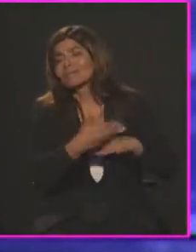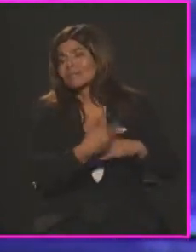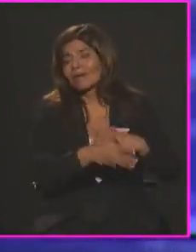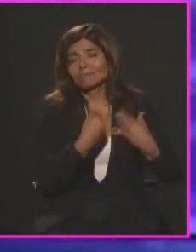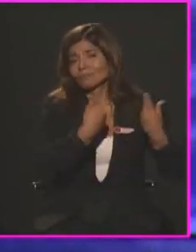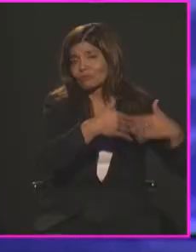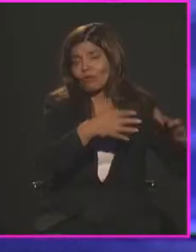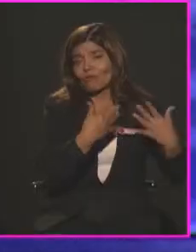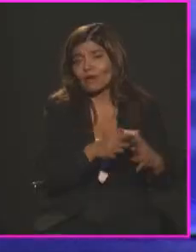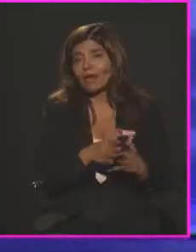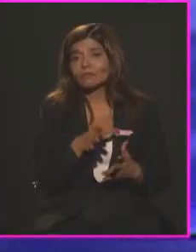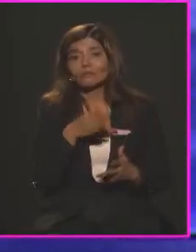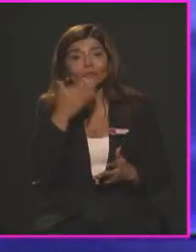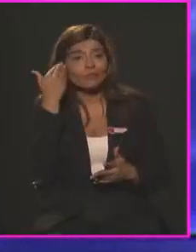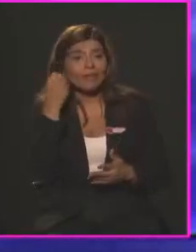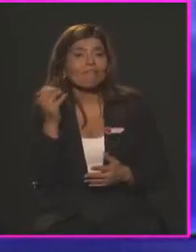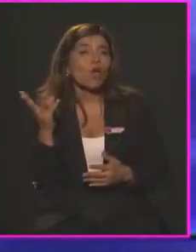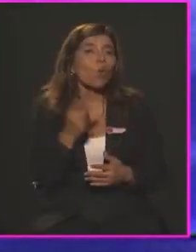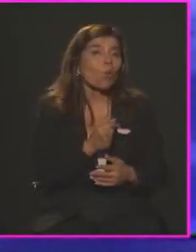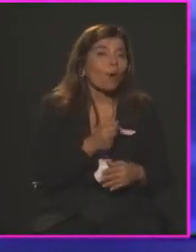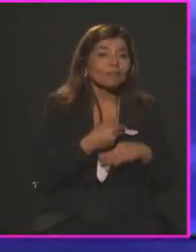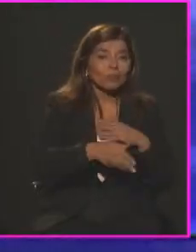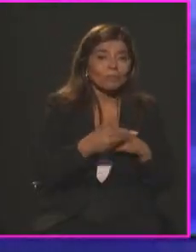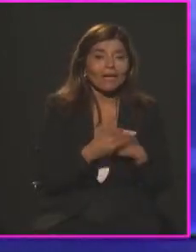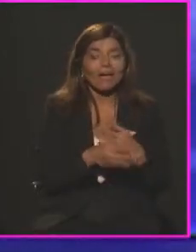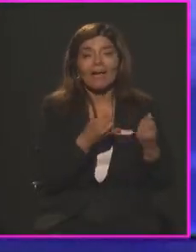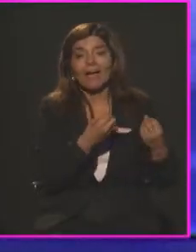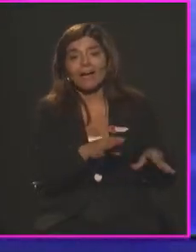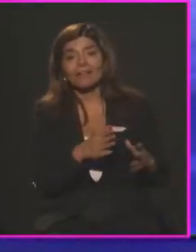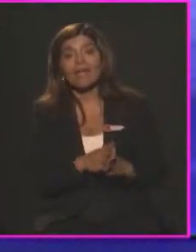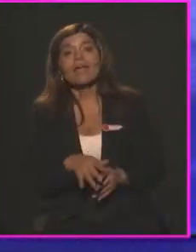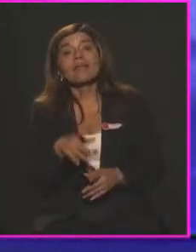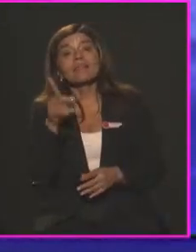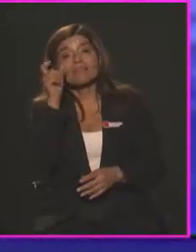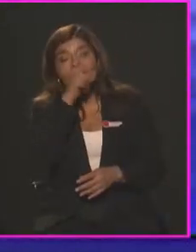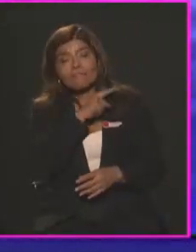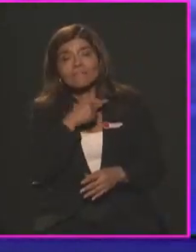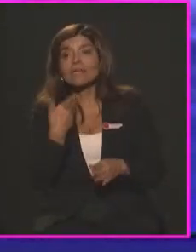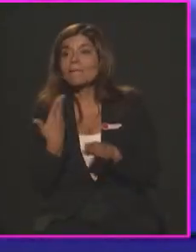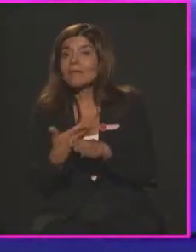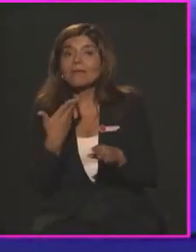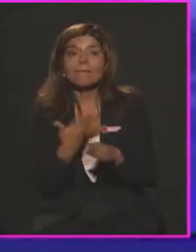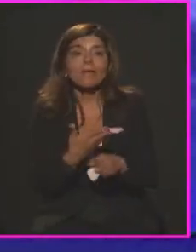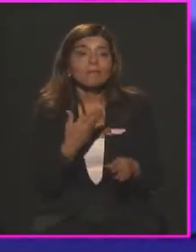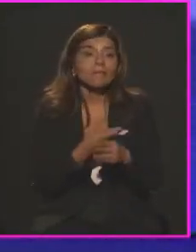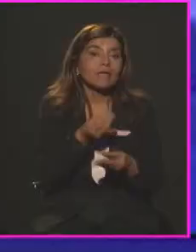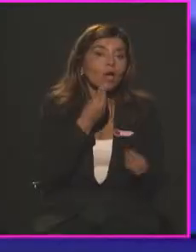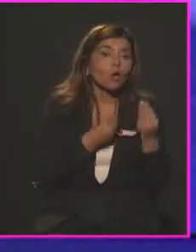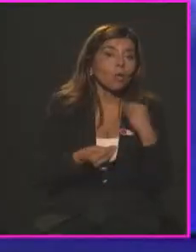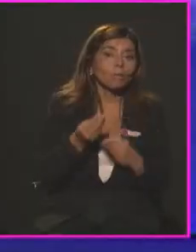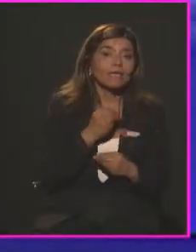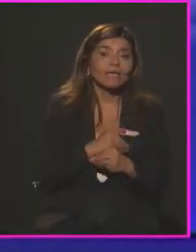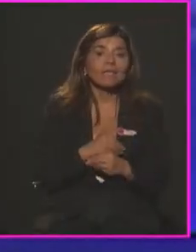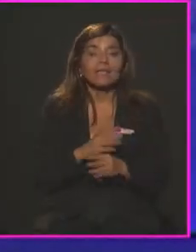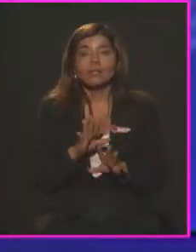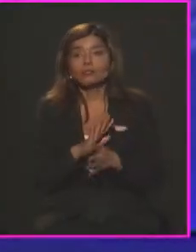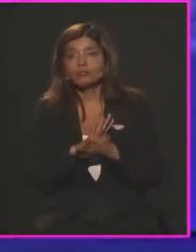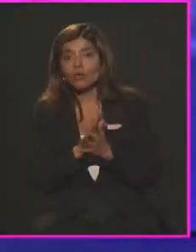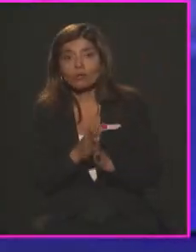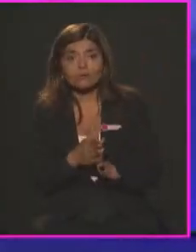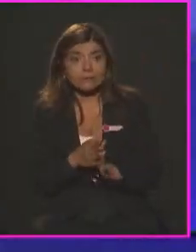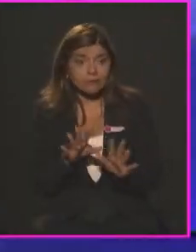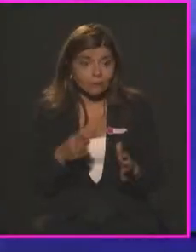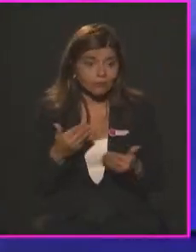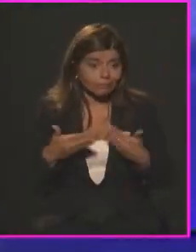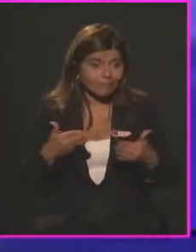to predict demand for food. And nobody ever wants to run out, right? And you don't want to run out if you're a restaurant or if